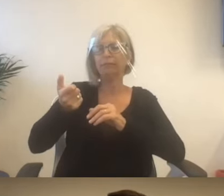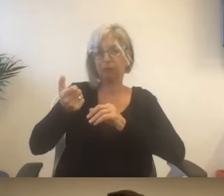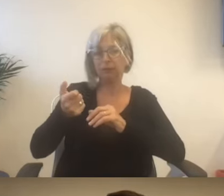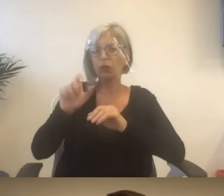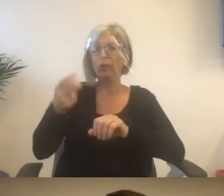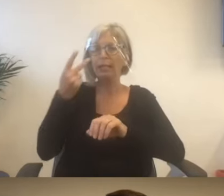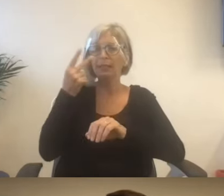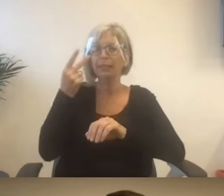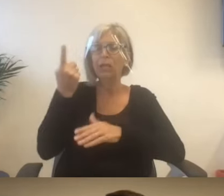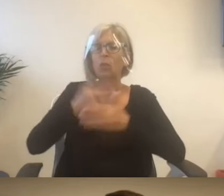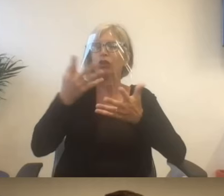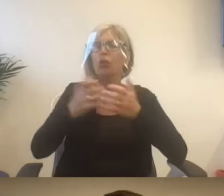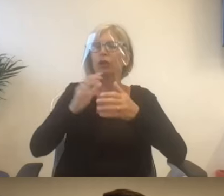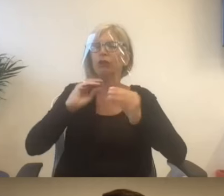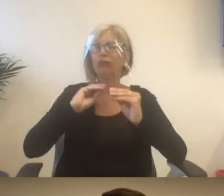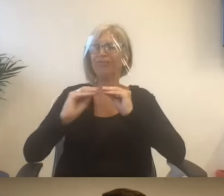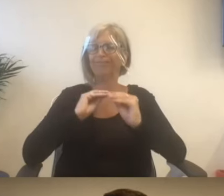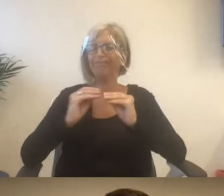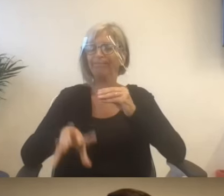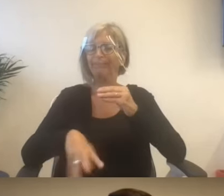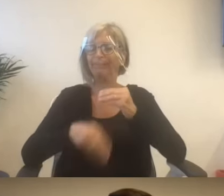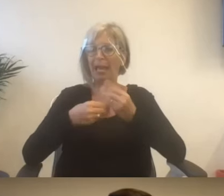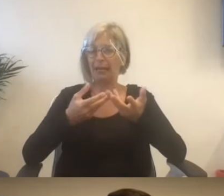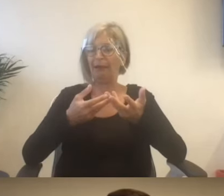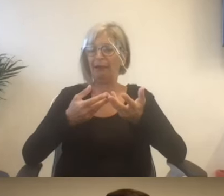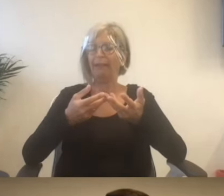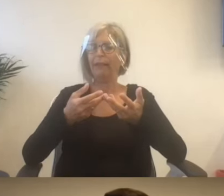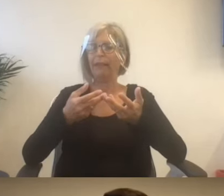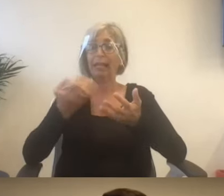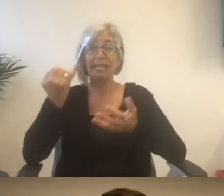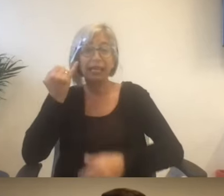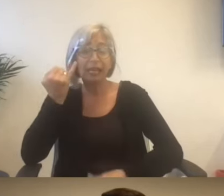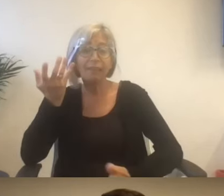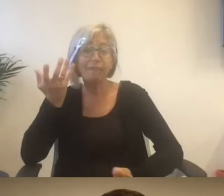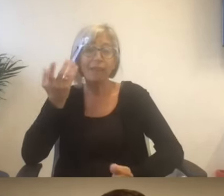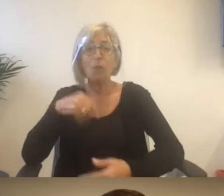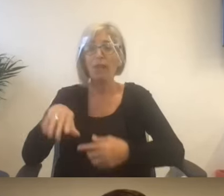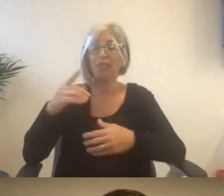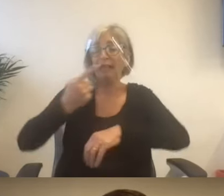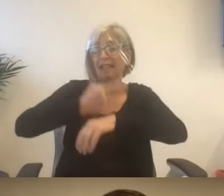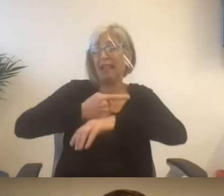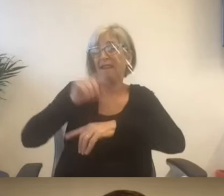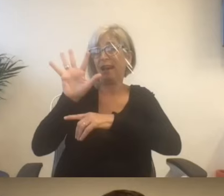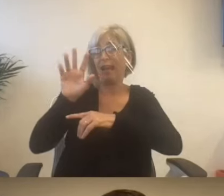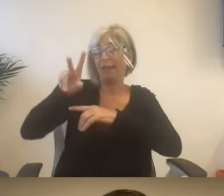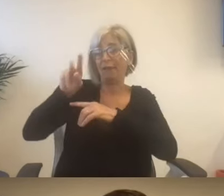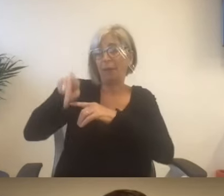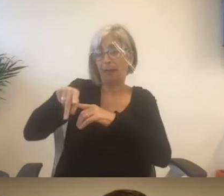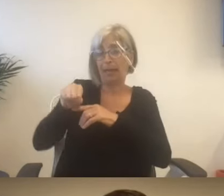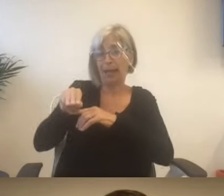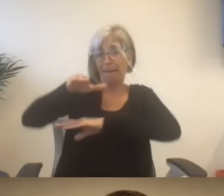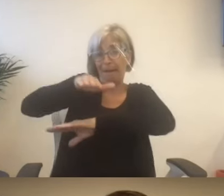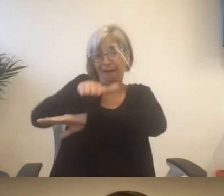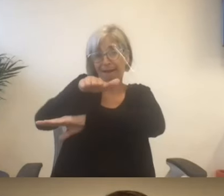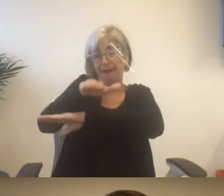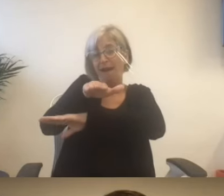see what it is that you're trying to edit. Let's say I want to make the date 5 p.m. instead. I can just go in